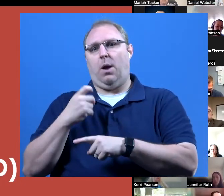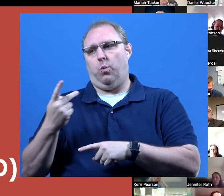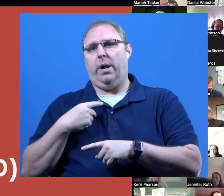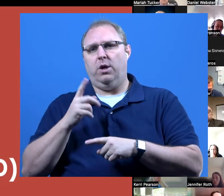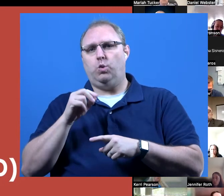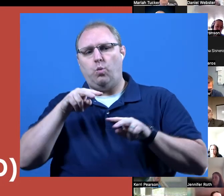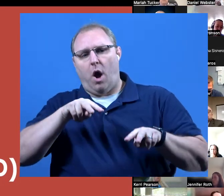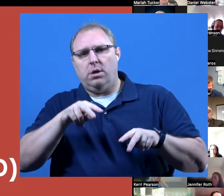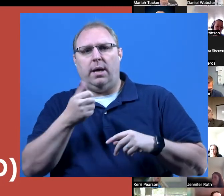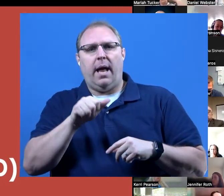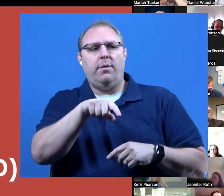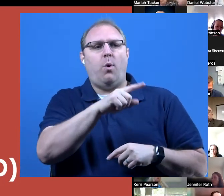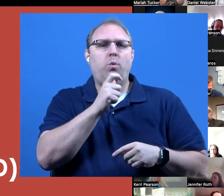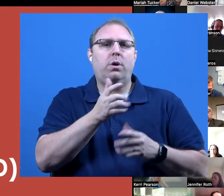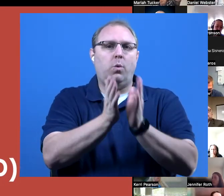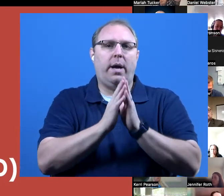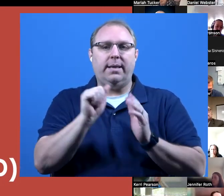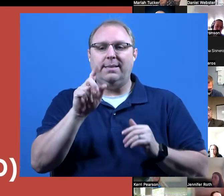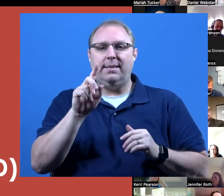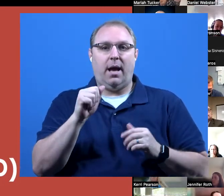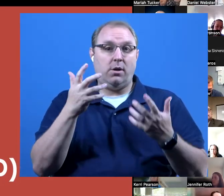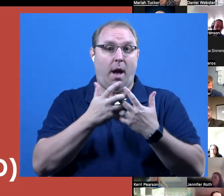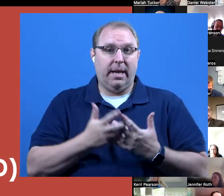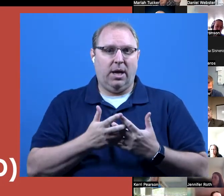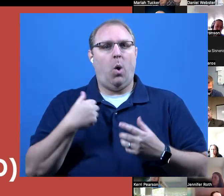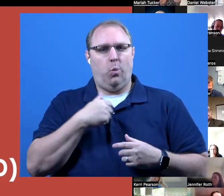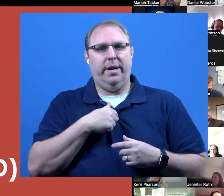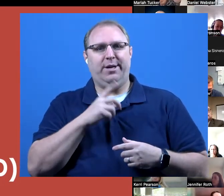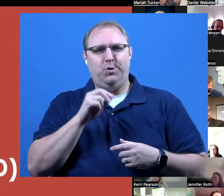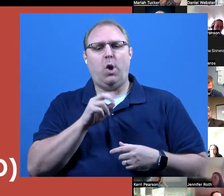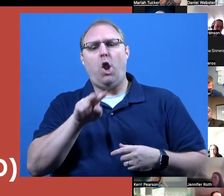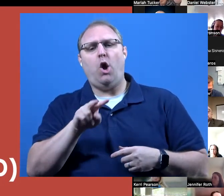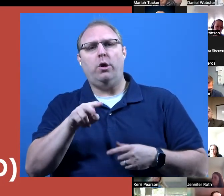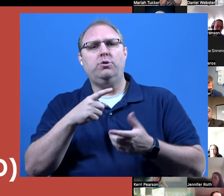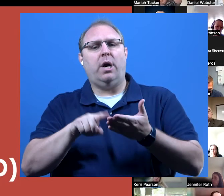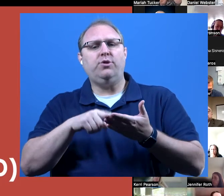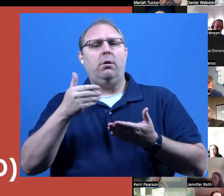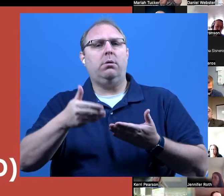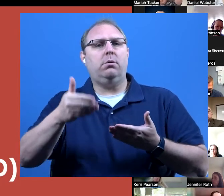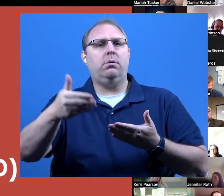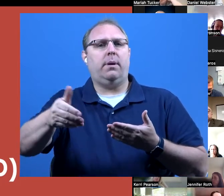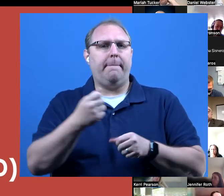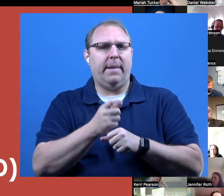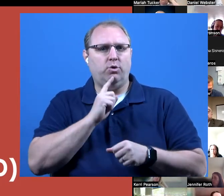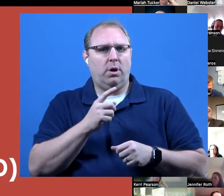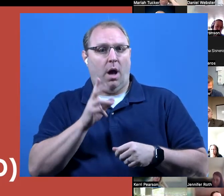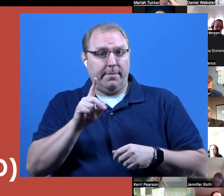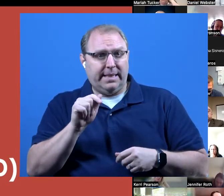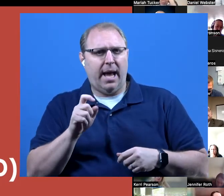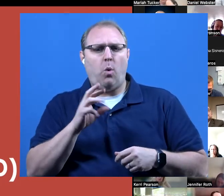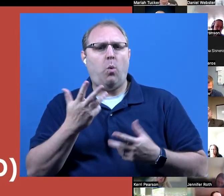we're up to date on that, or we can go and see where we stand with any other concerns. So we can keep that process